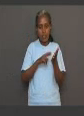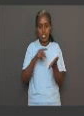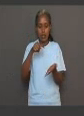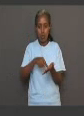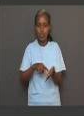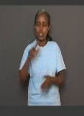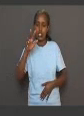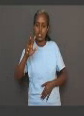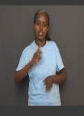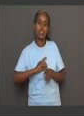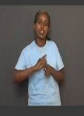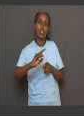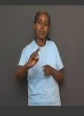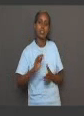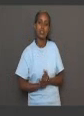3 dimensions.